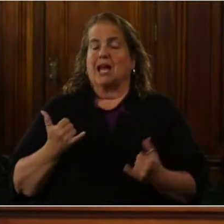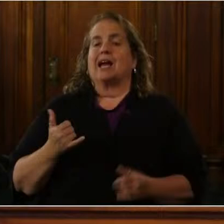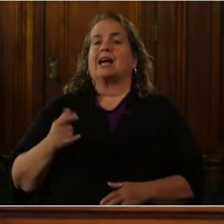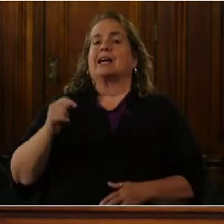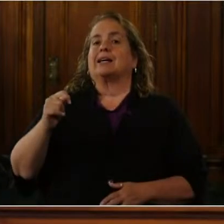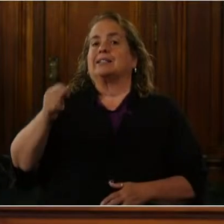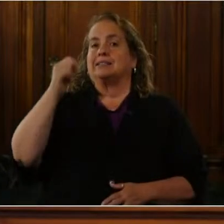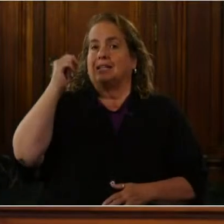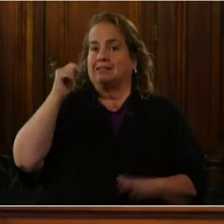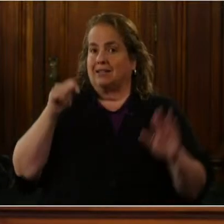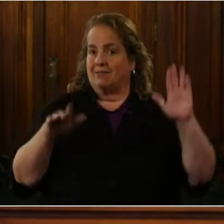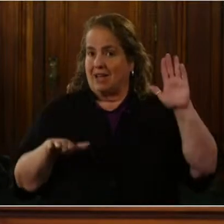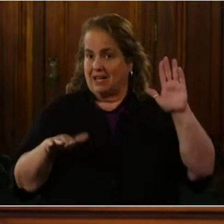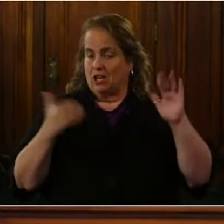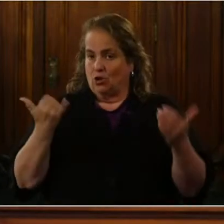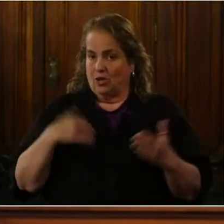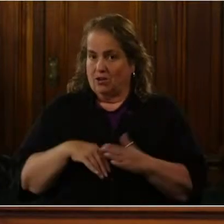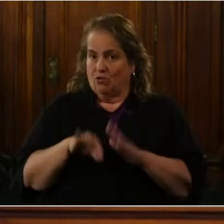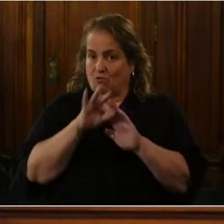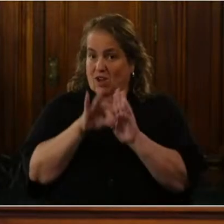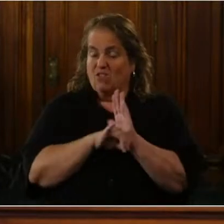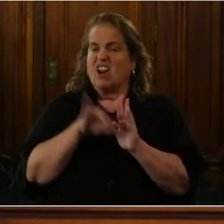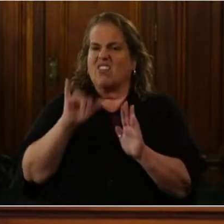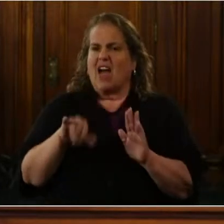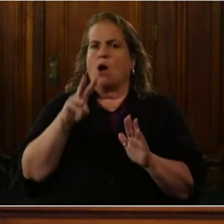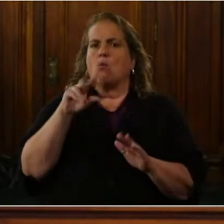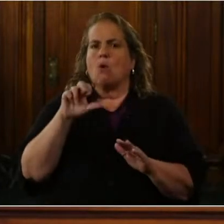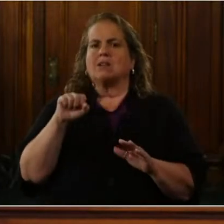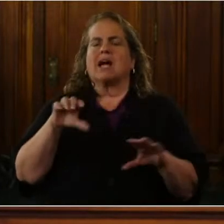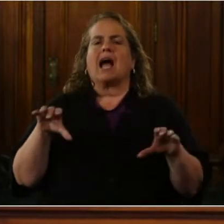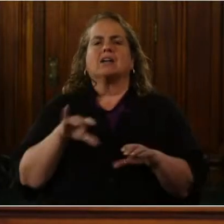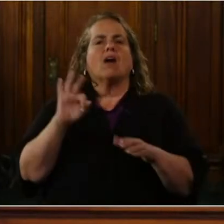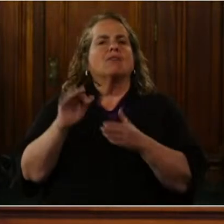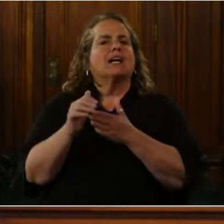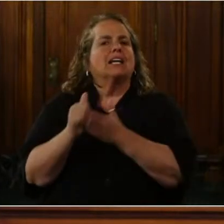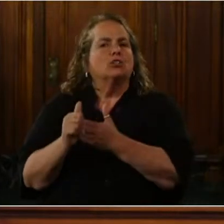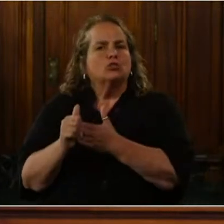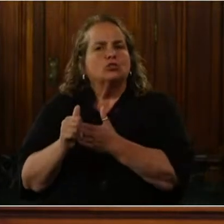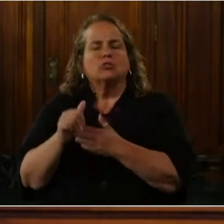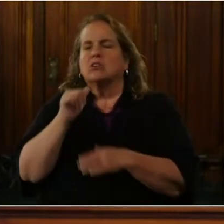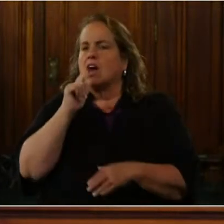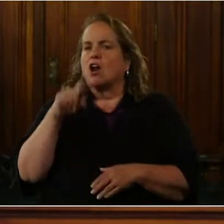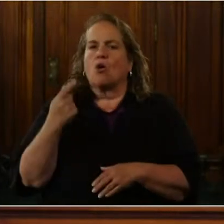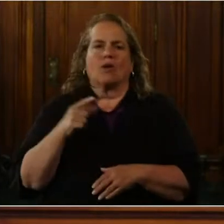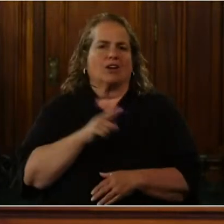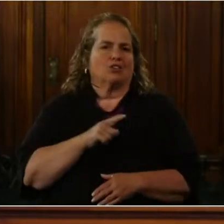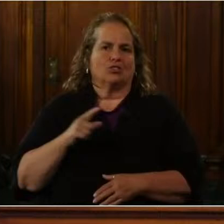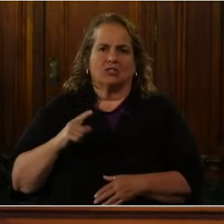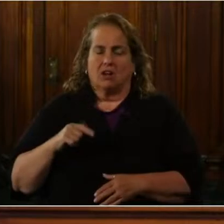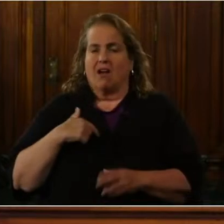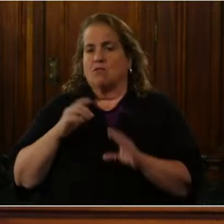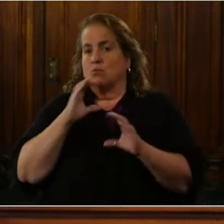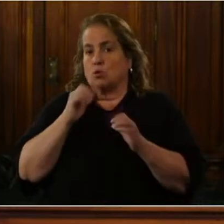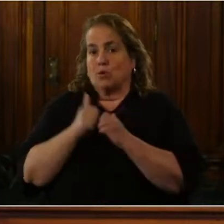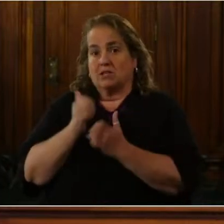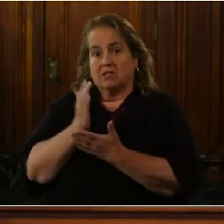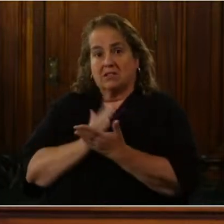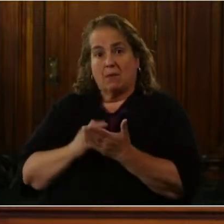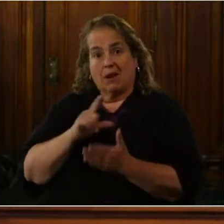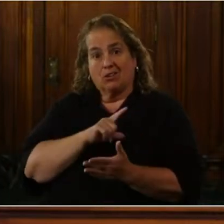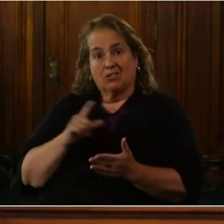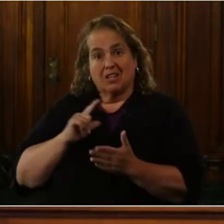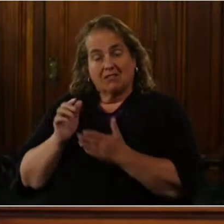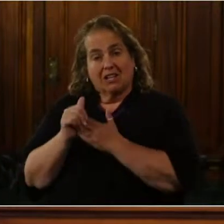testified here in Frankfurt, and let me say that that was an act of leadership by the legislature. Now, I'd communicated with some of the legislative leaders that given